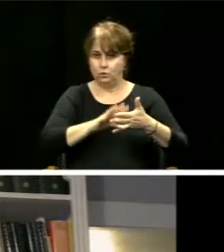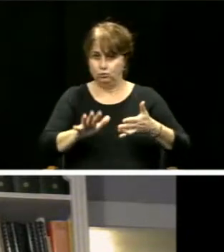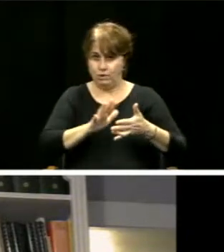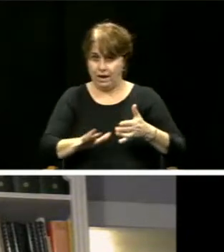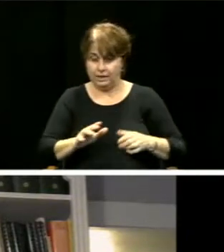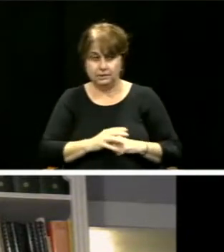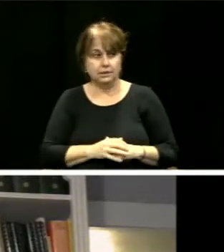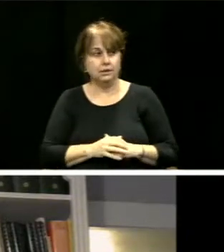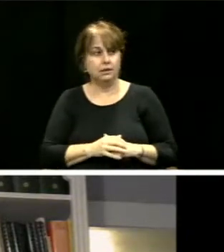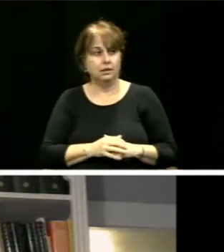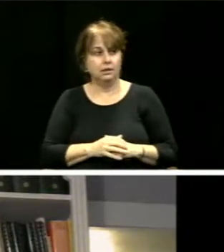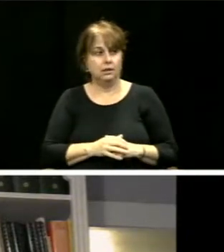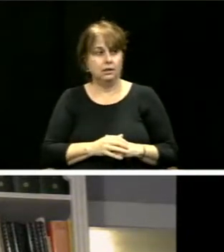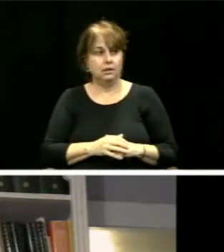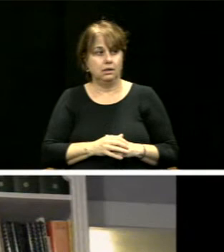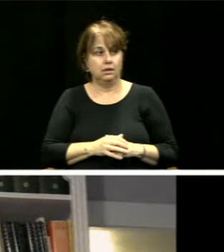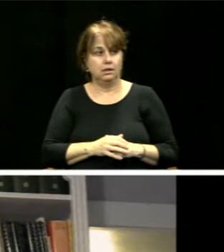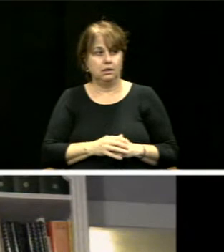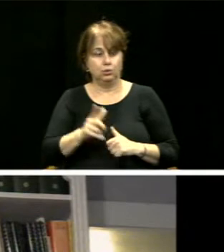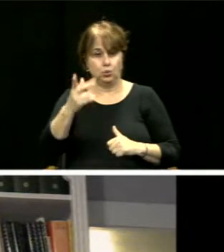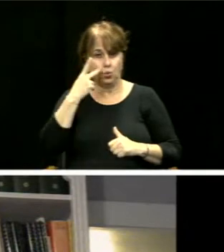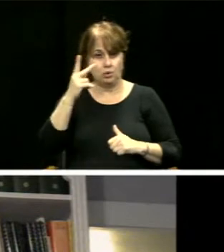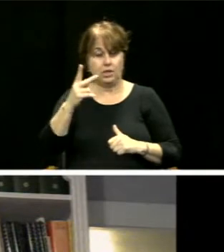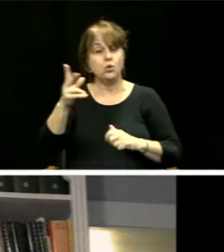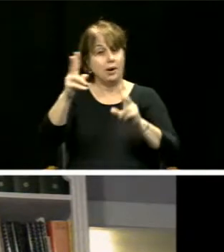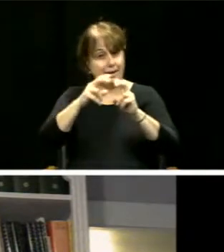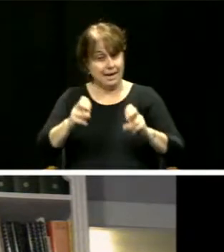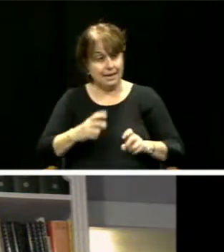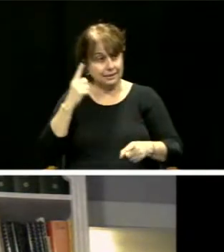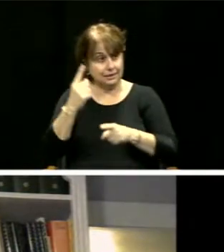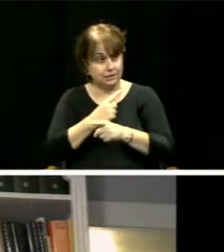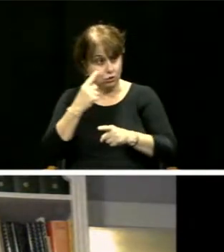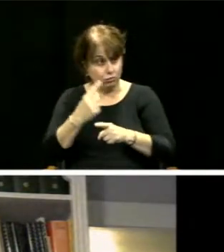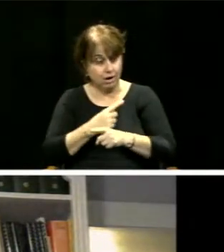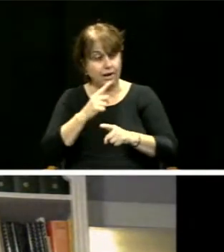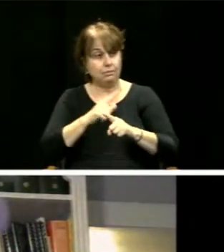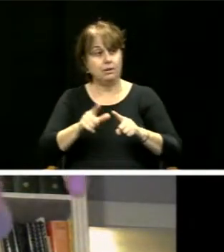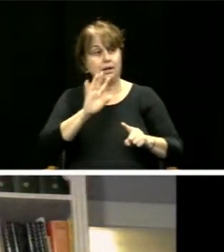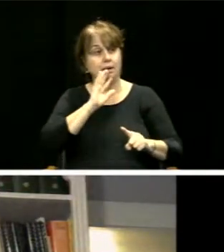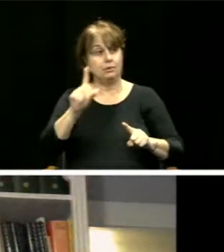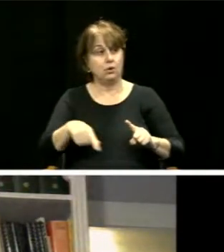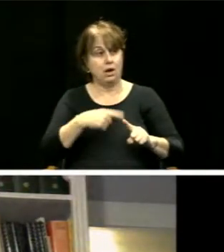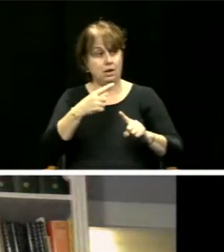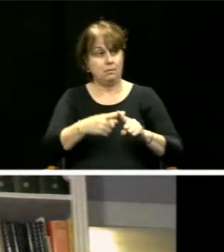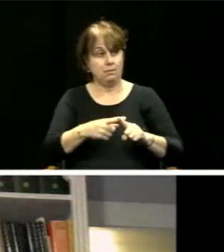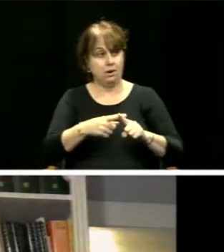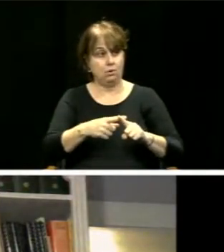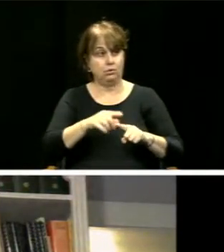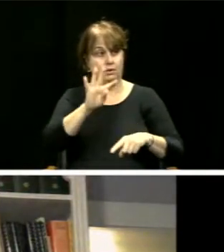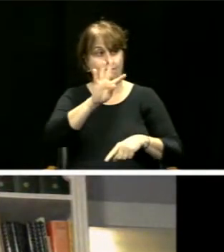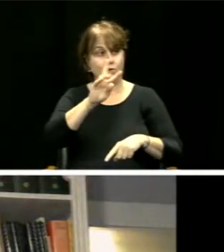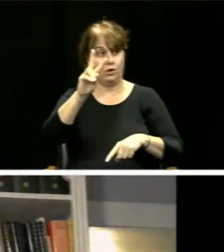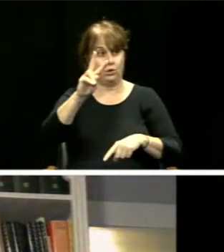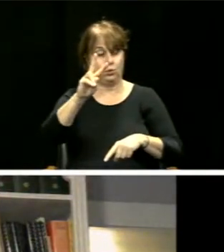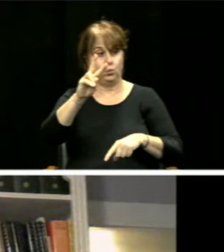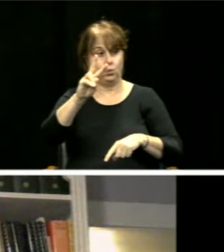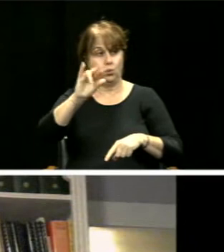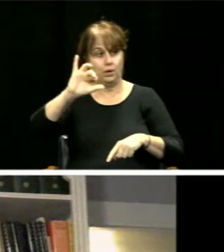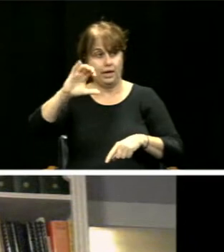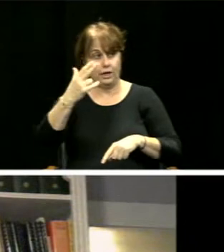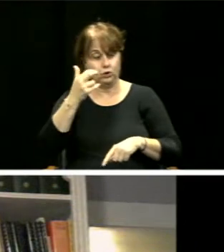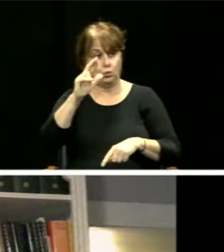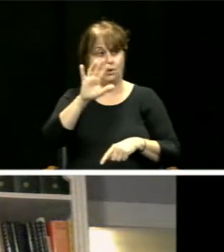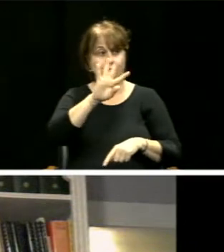your analysis is correct. What I'm talking about is a 42-inch or a